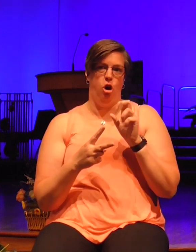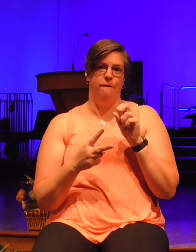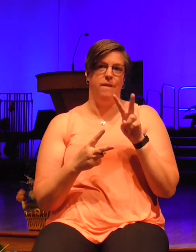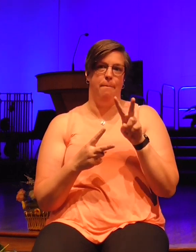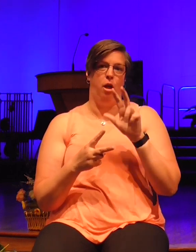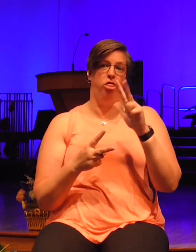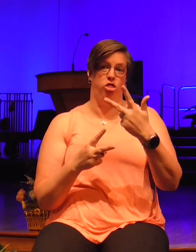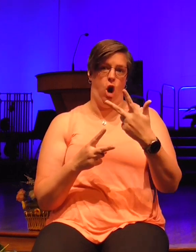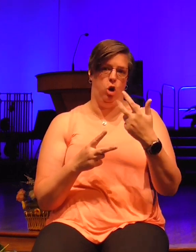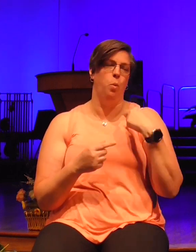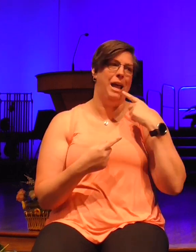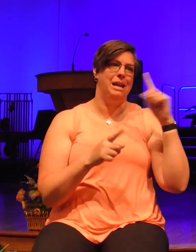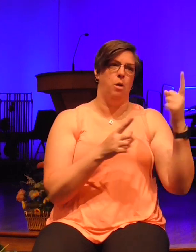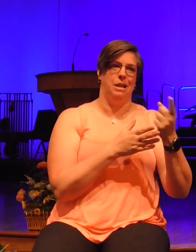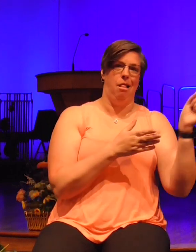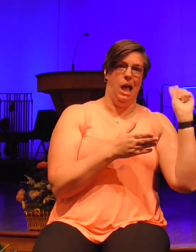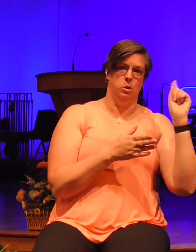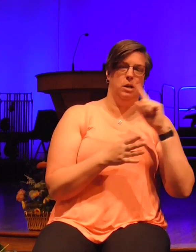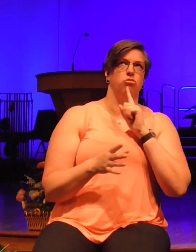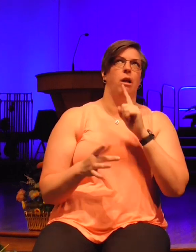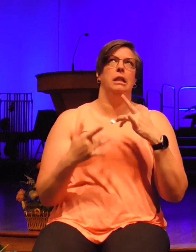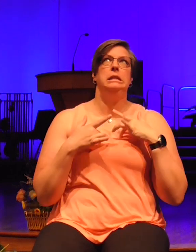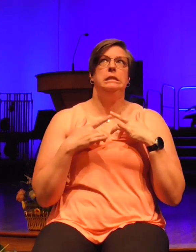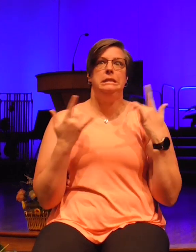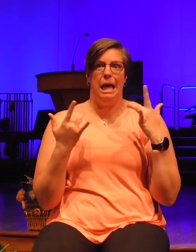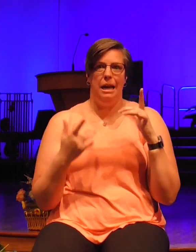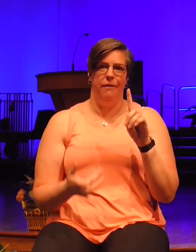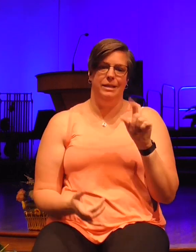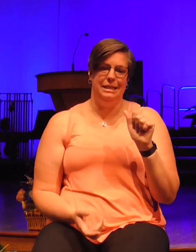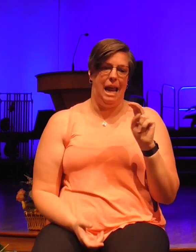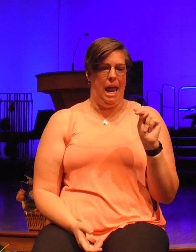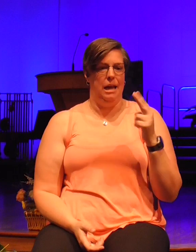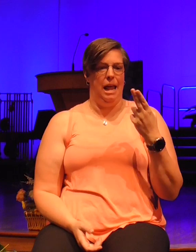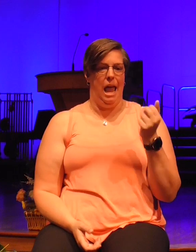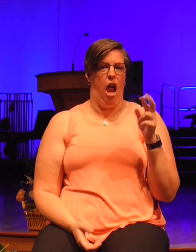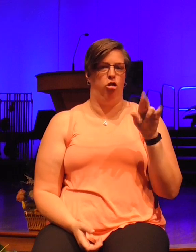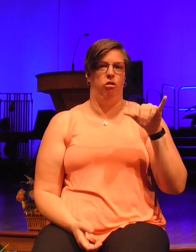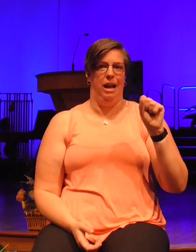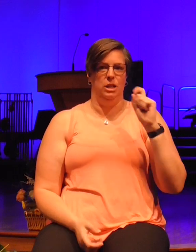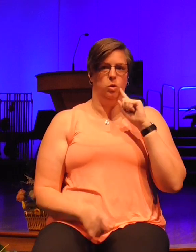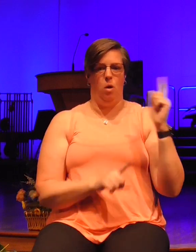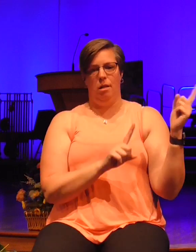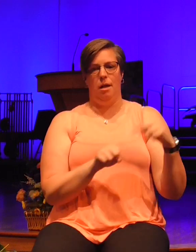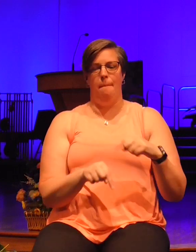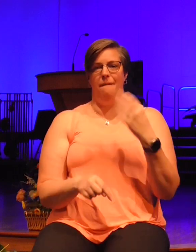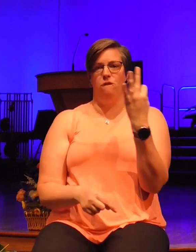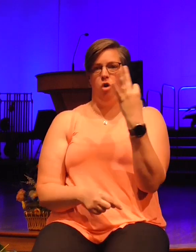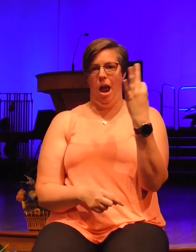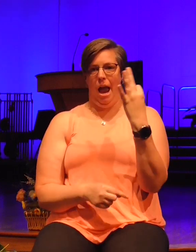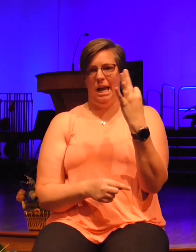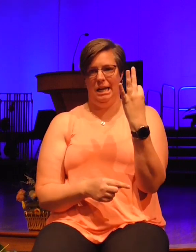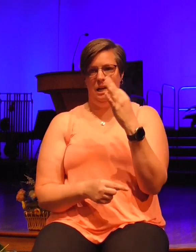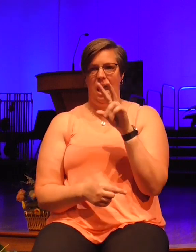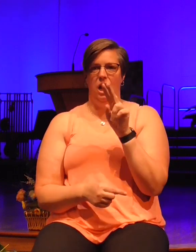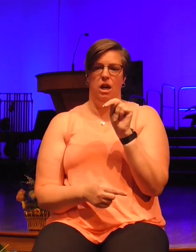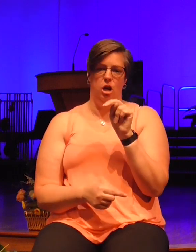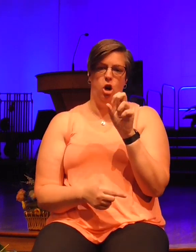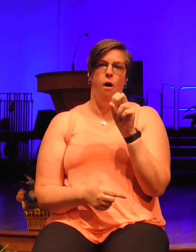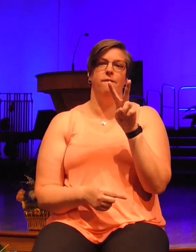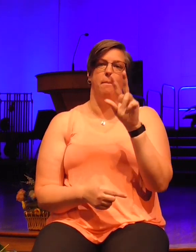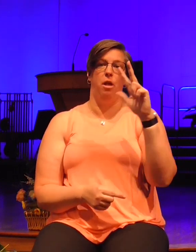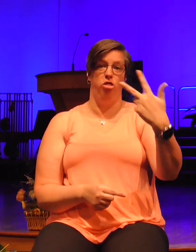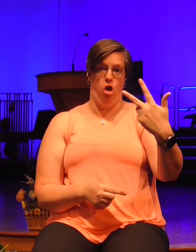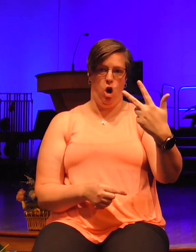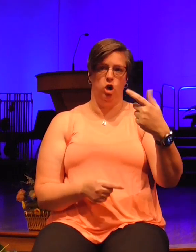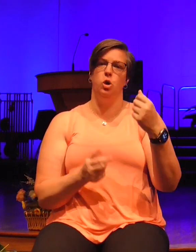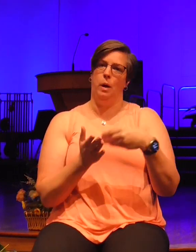Josh announced last week that we're so excited to have Dan Harris come and speak to us Friday, November 3rd. You can purchase tickets today out